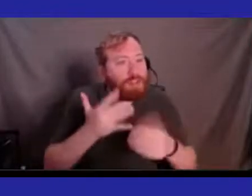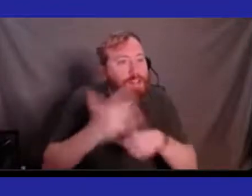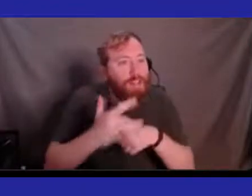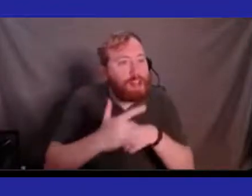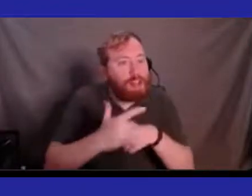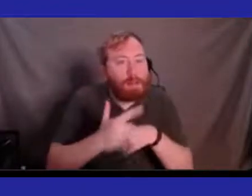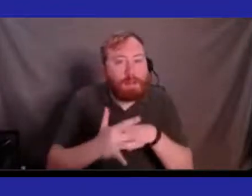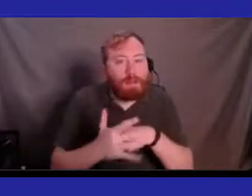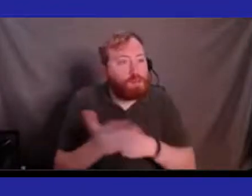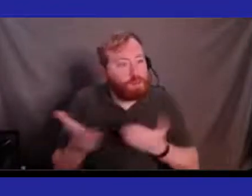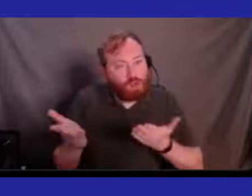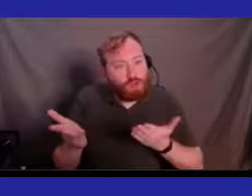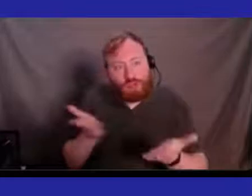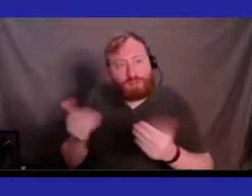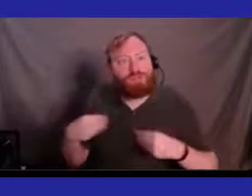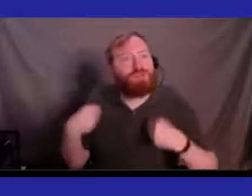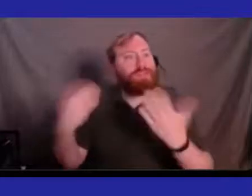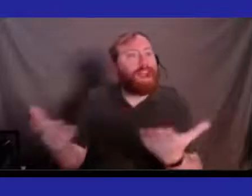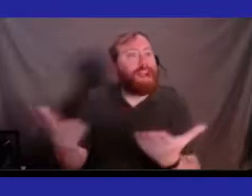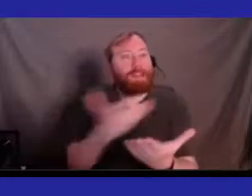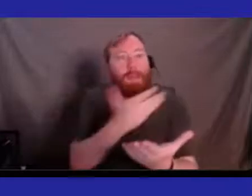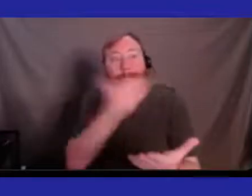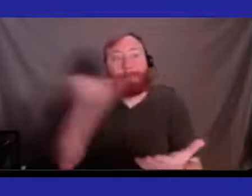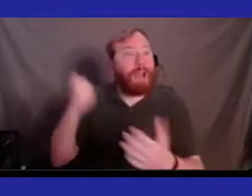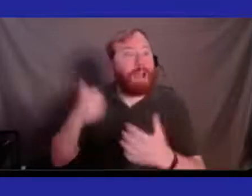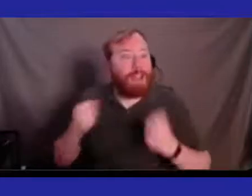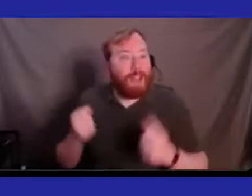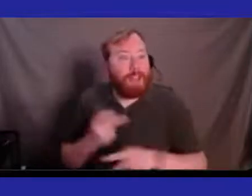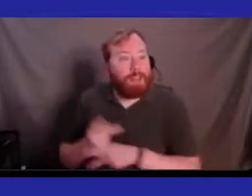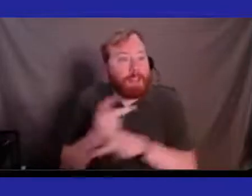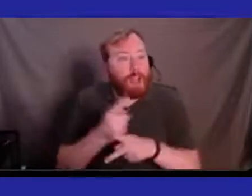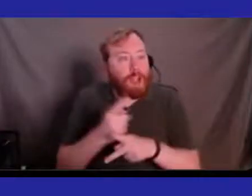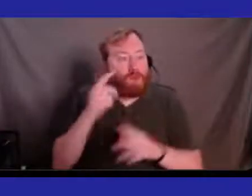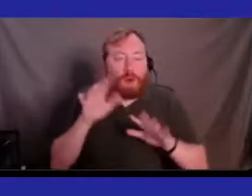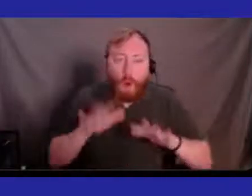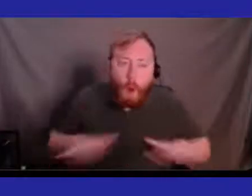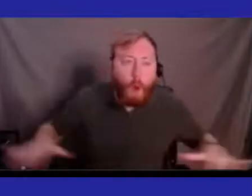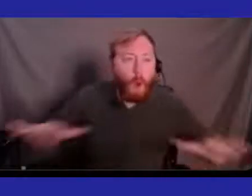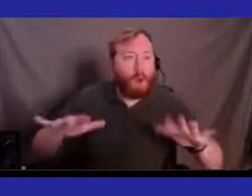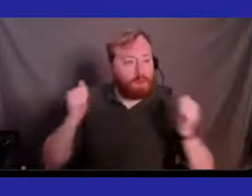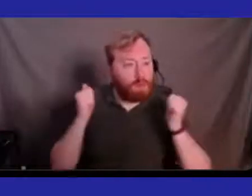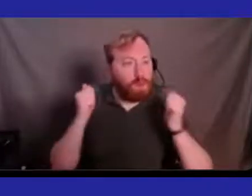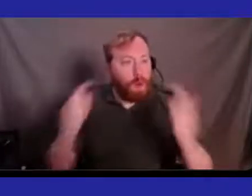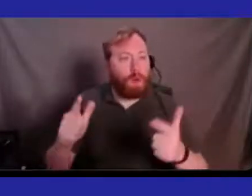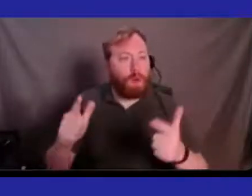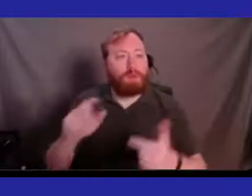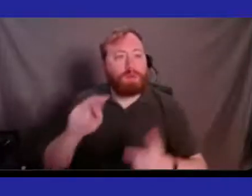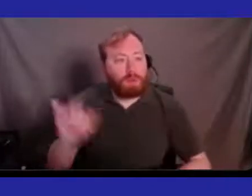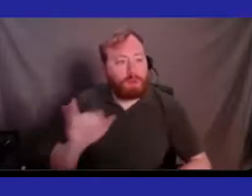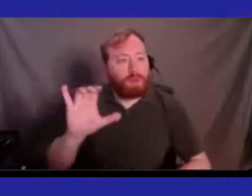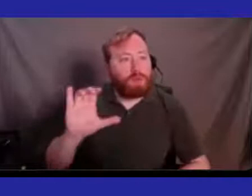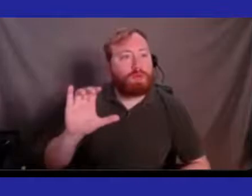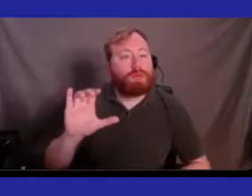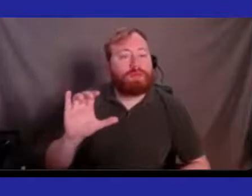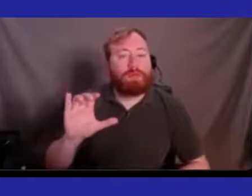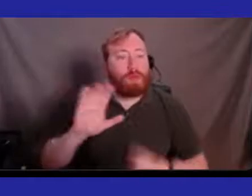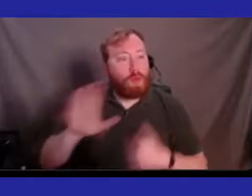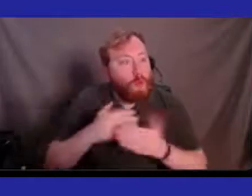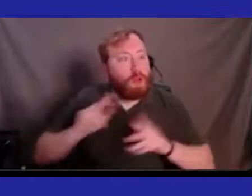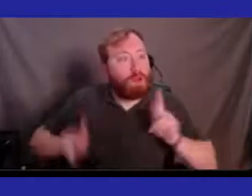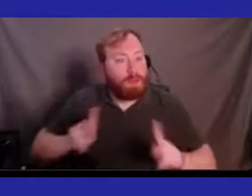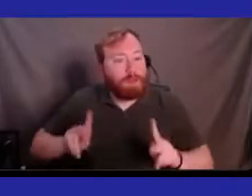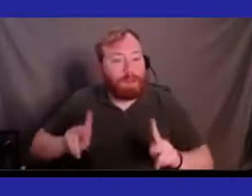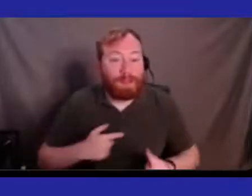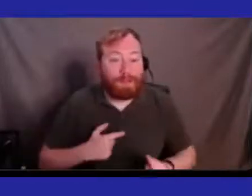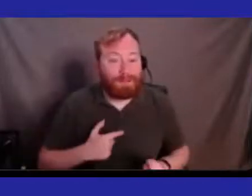the best healthcare for all New York City, all our New Yorkers. I'm excited to bring the frontline workers'